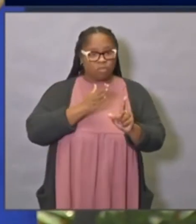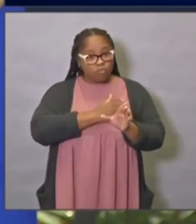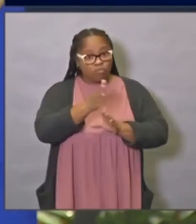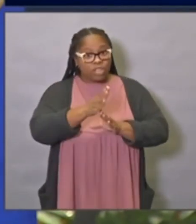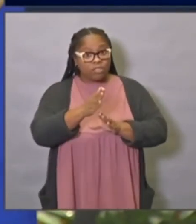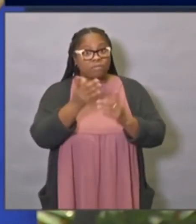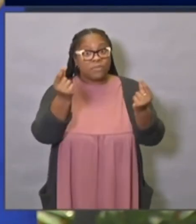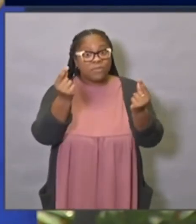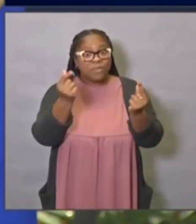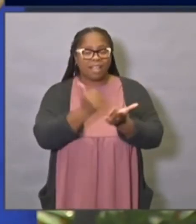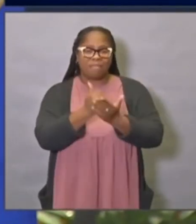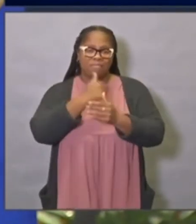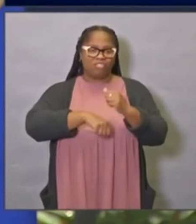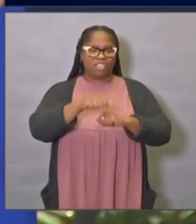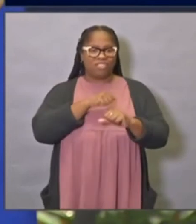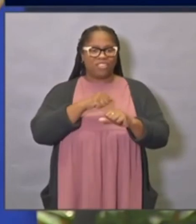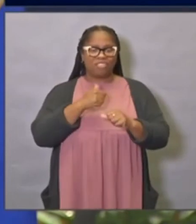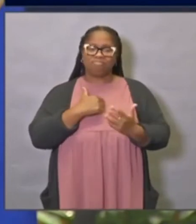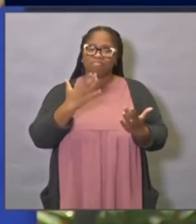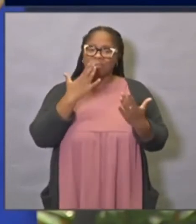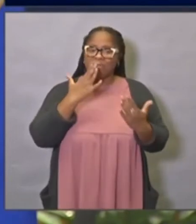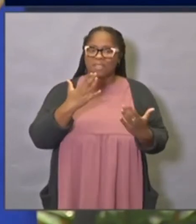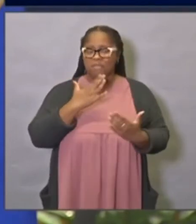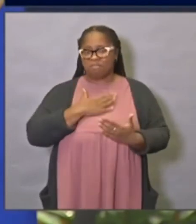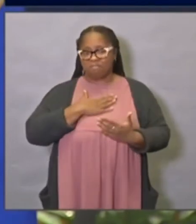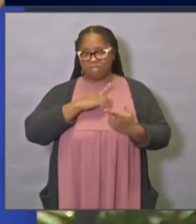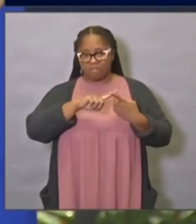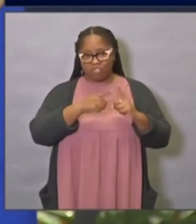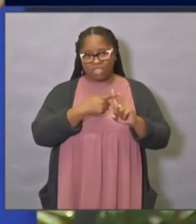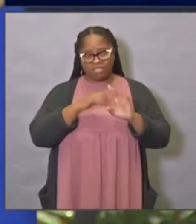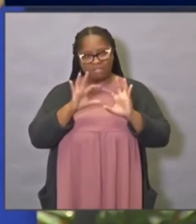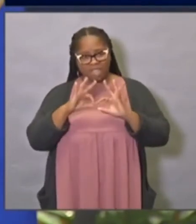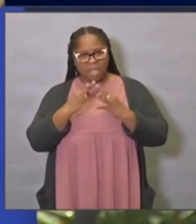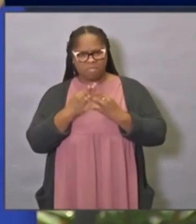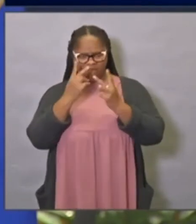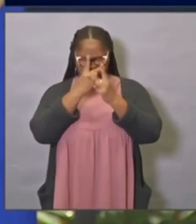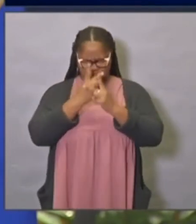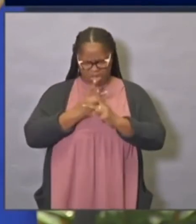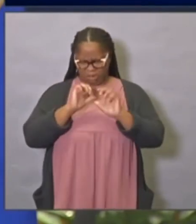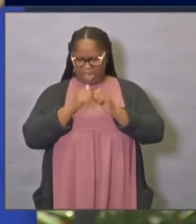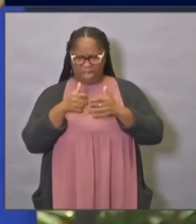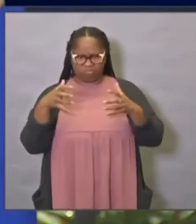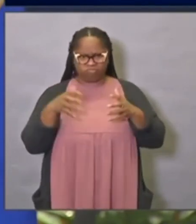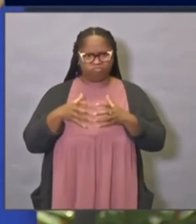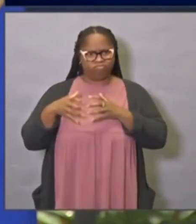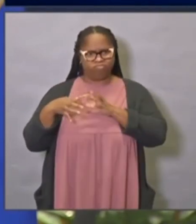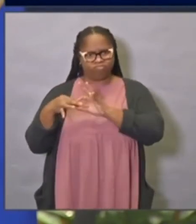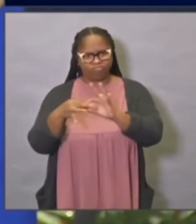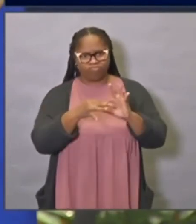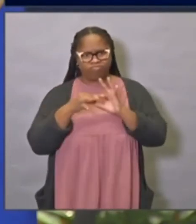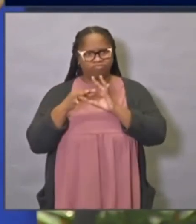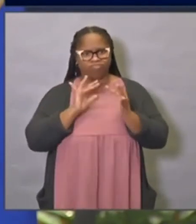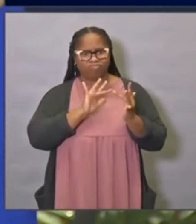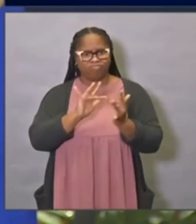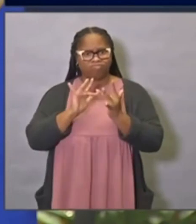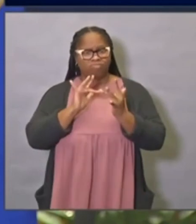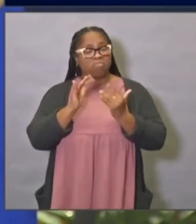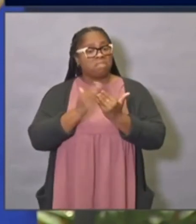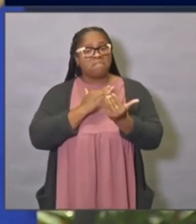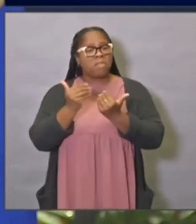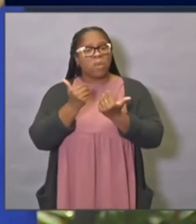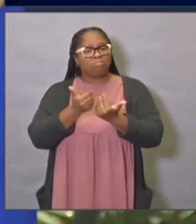each other. And I'm thankful that my family and friends have found ways to stay together and stay connected even from